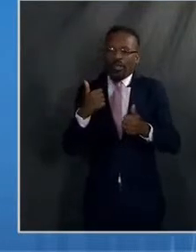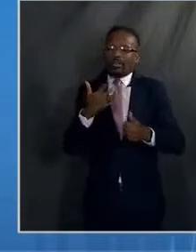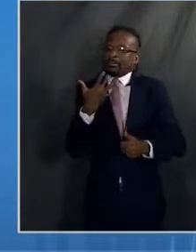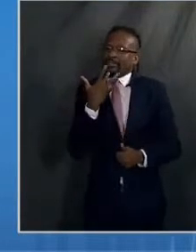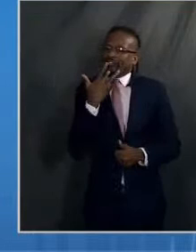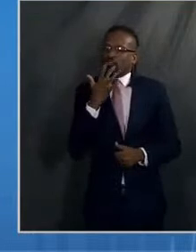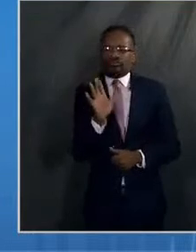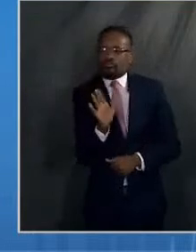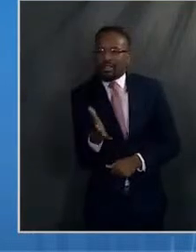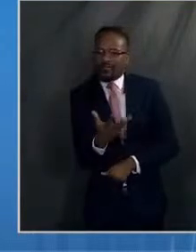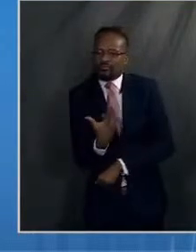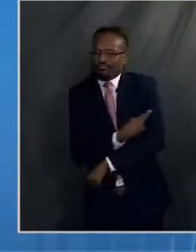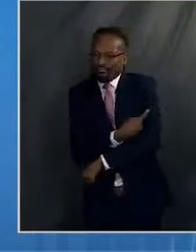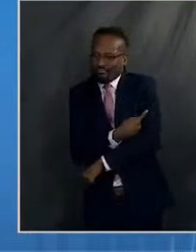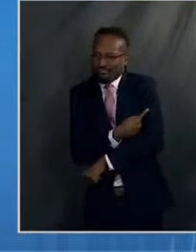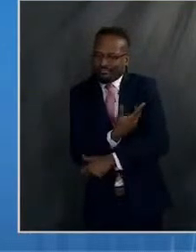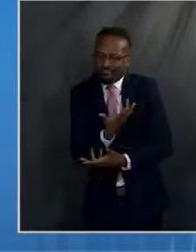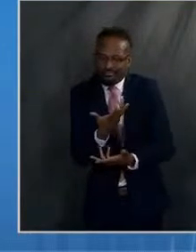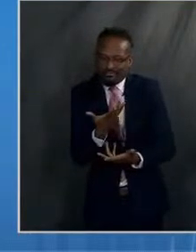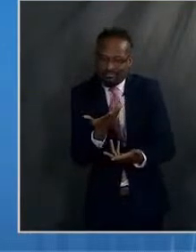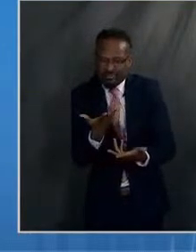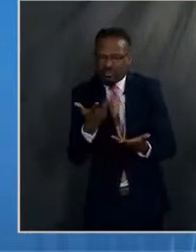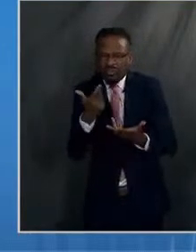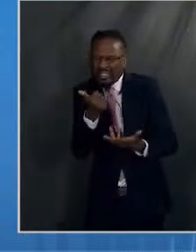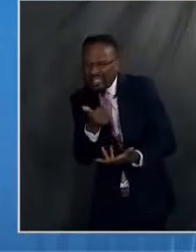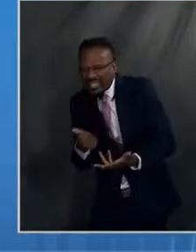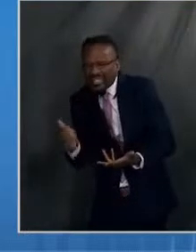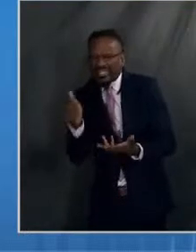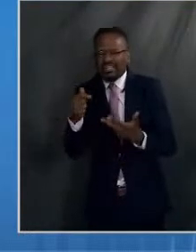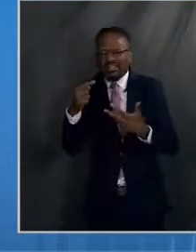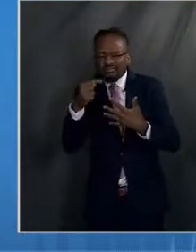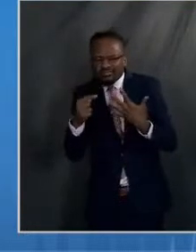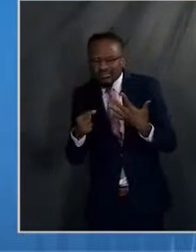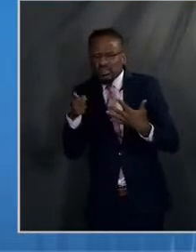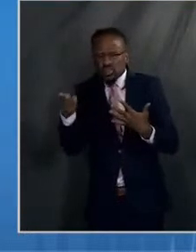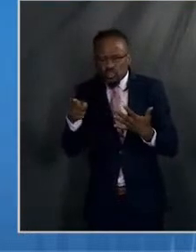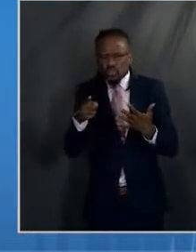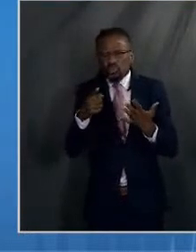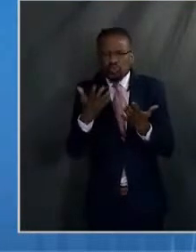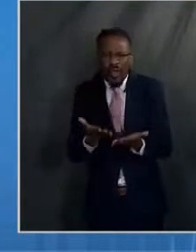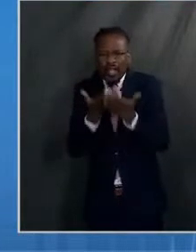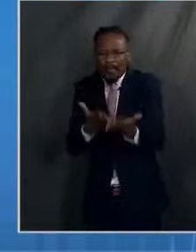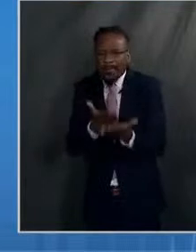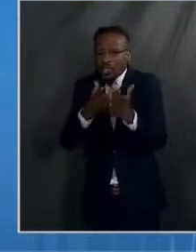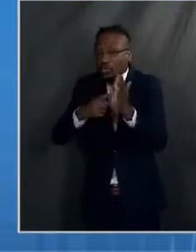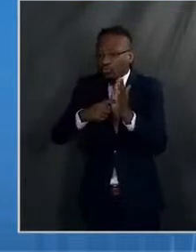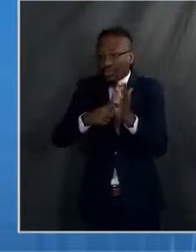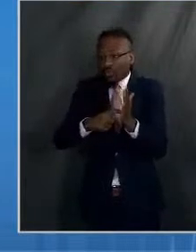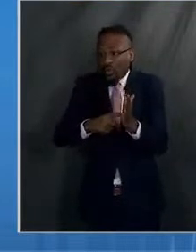there any conditions under which you would recommend requiring a vaccine